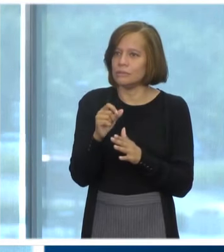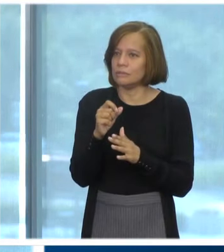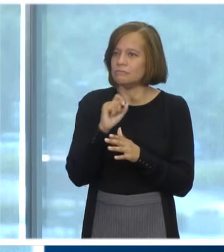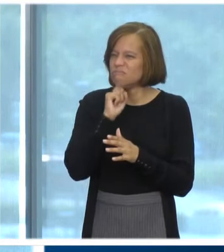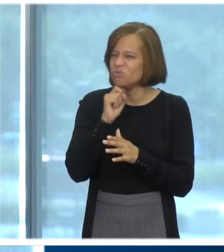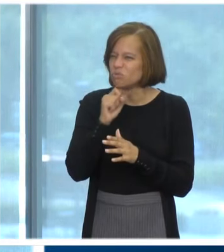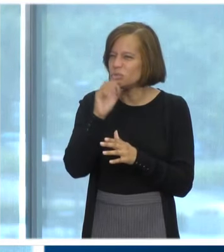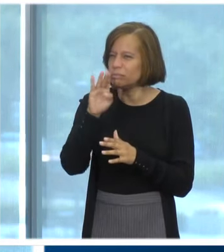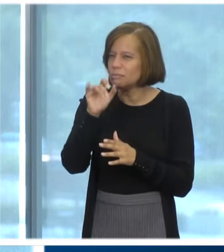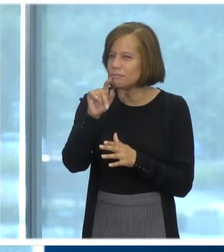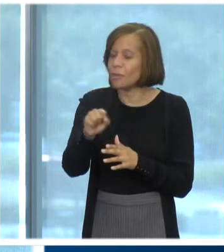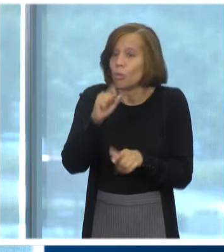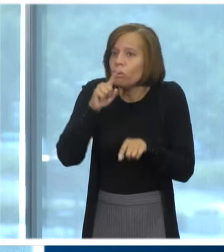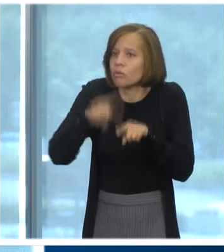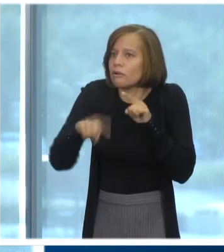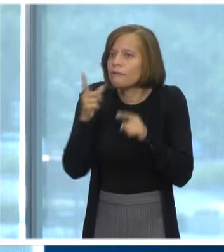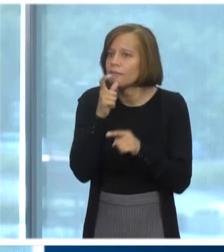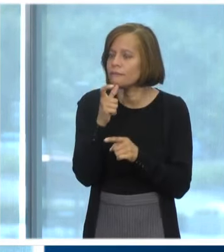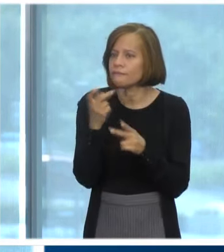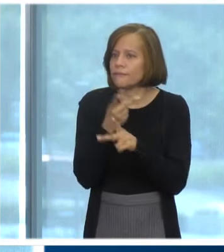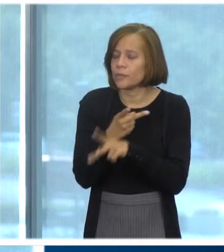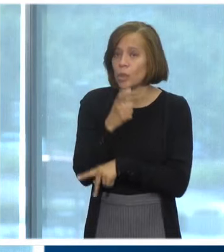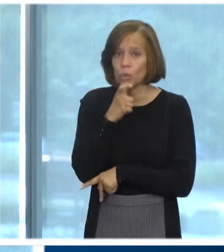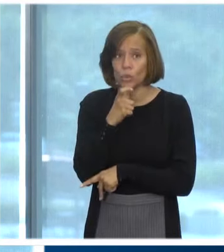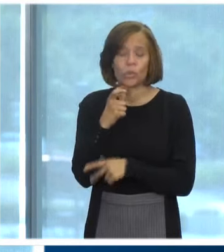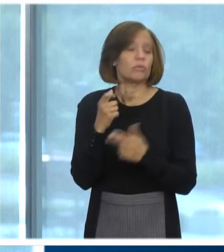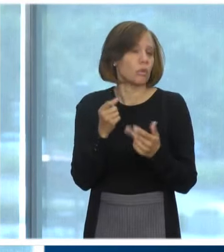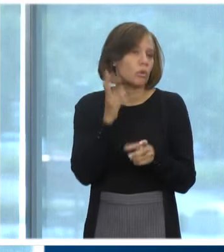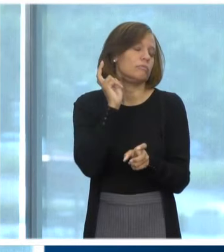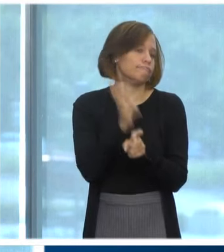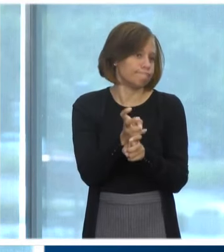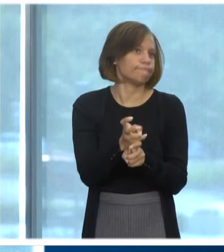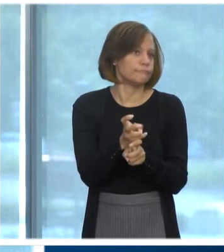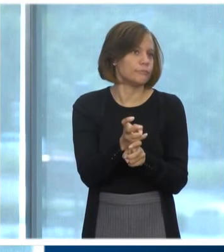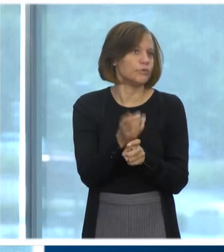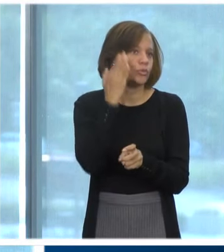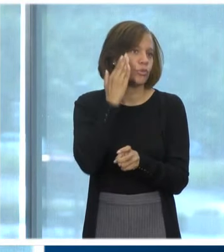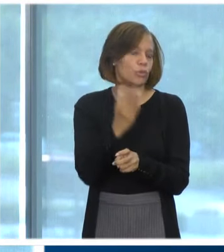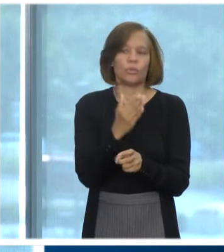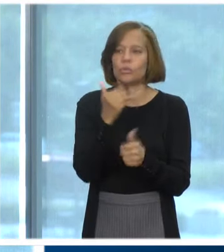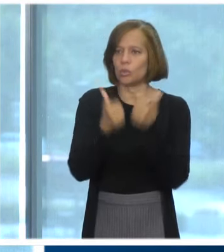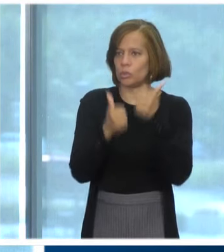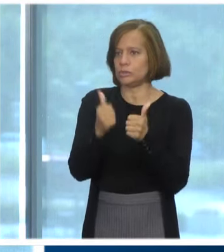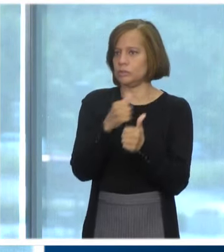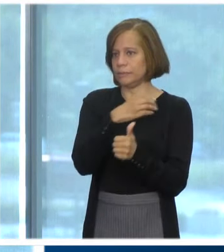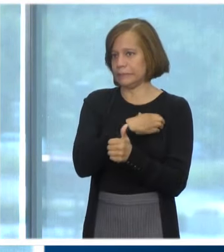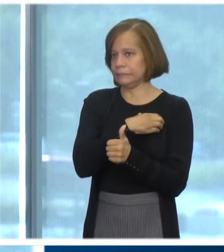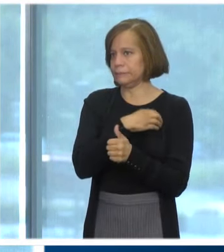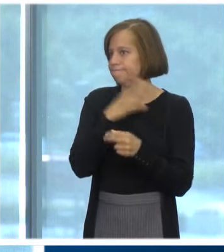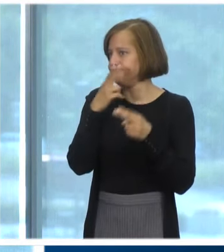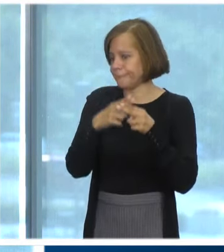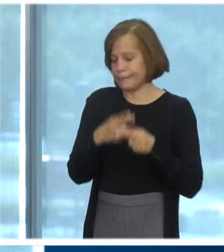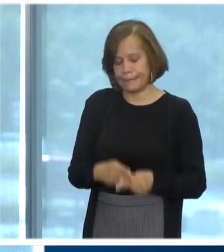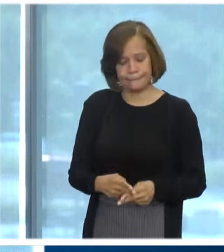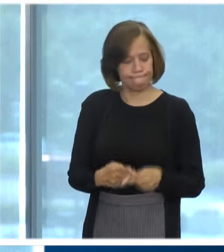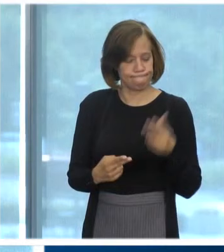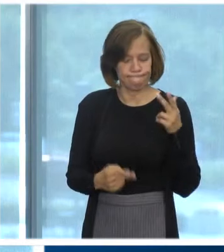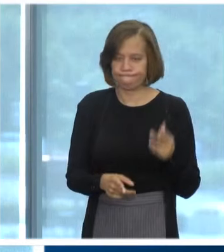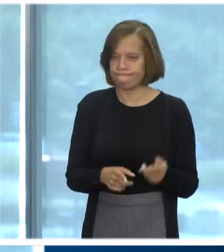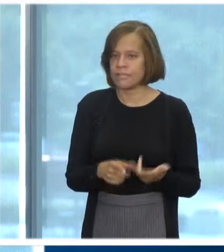most, there were also the most obstacles to identifying the officers involved. For our team, this was